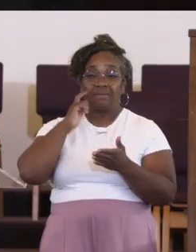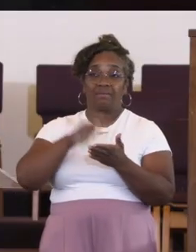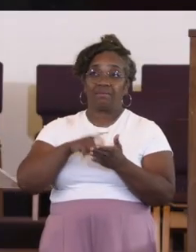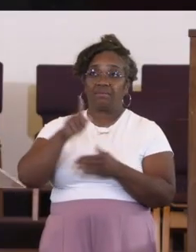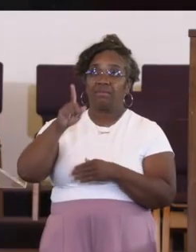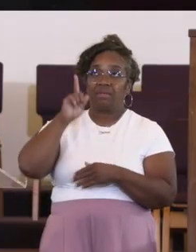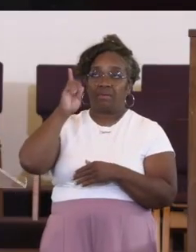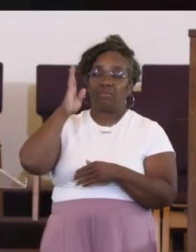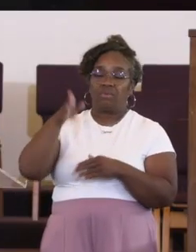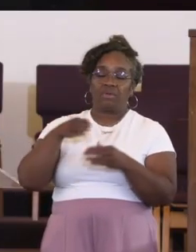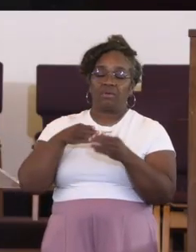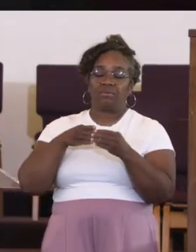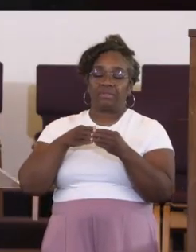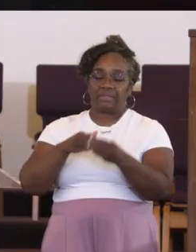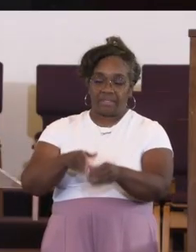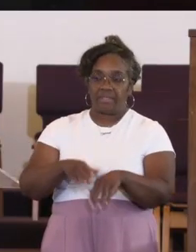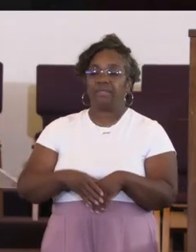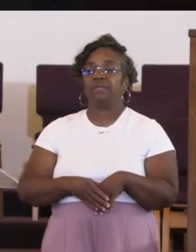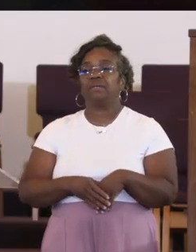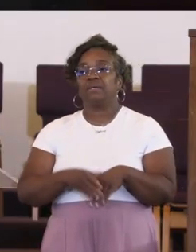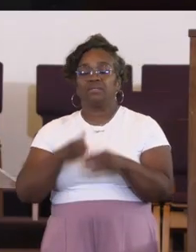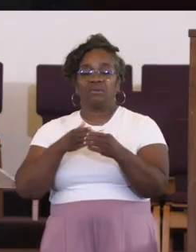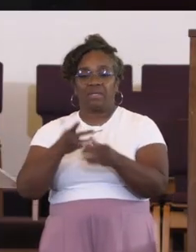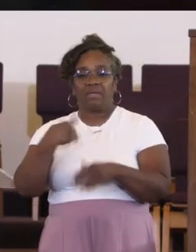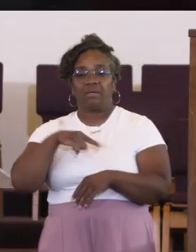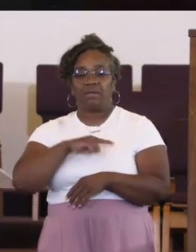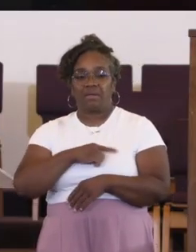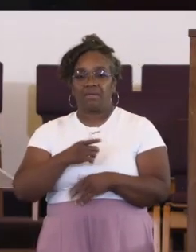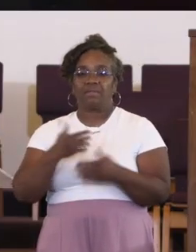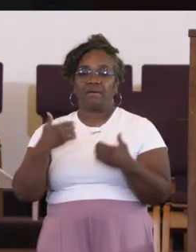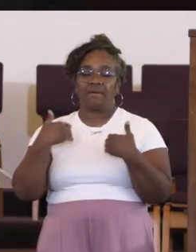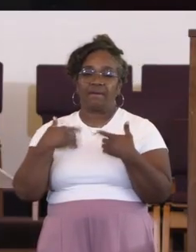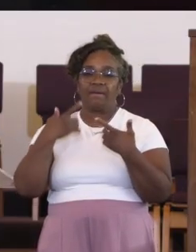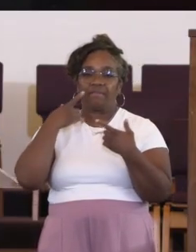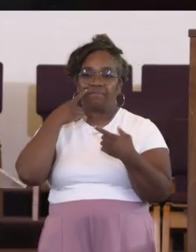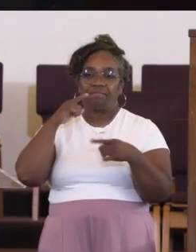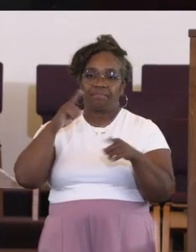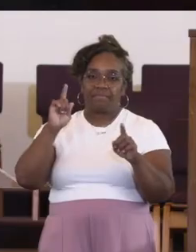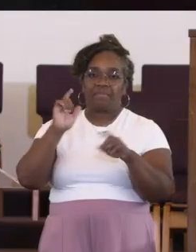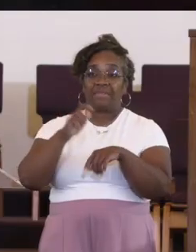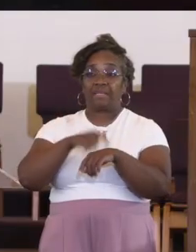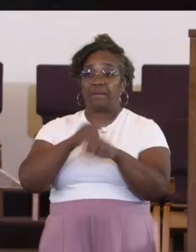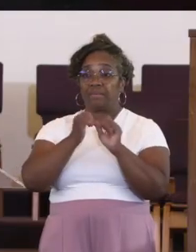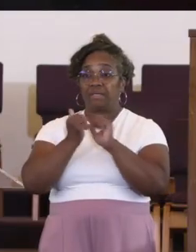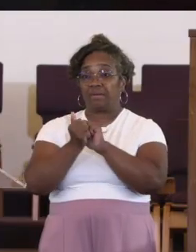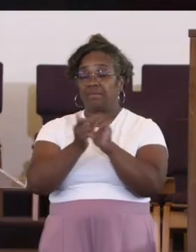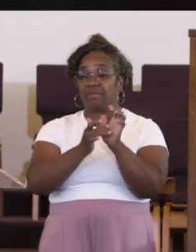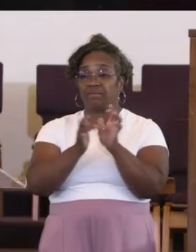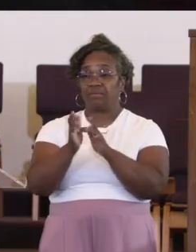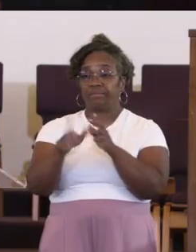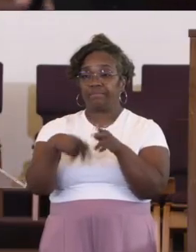us to have a profitable time together. In Jesus' name, amen.